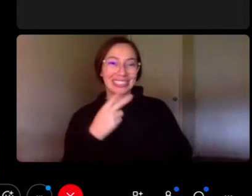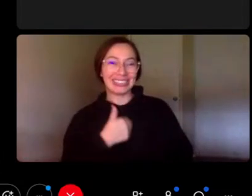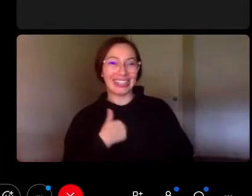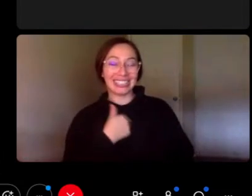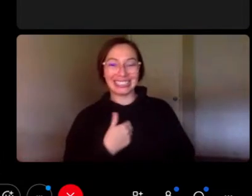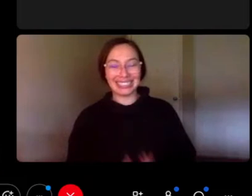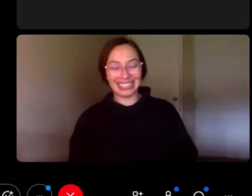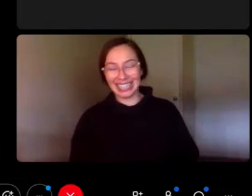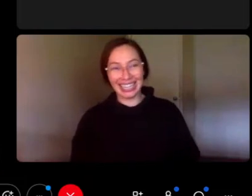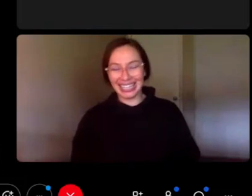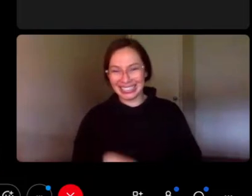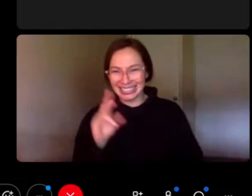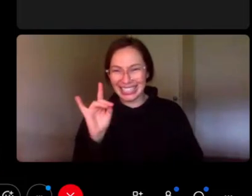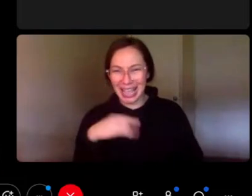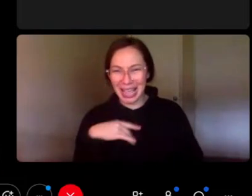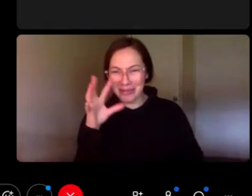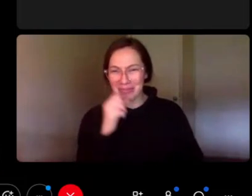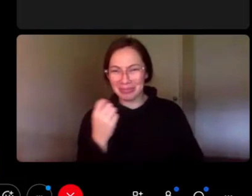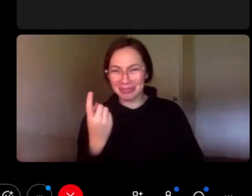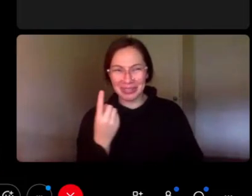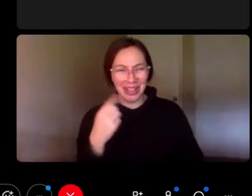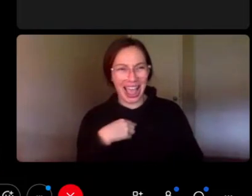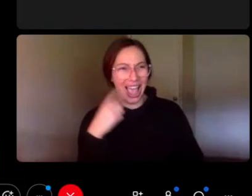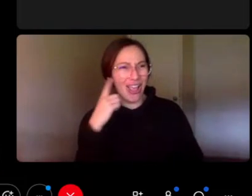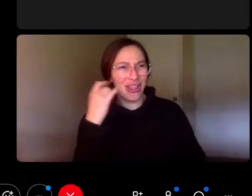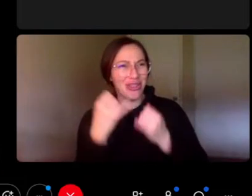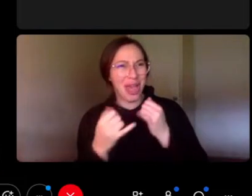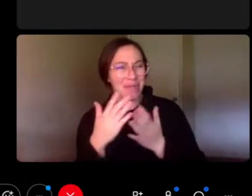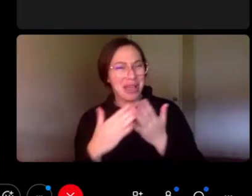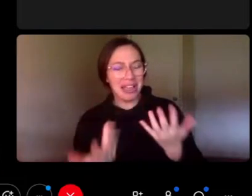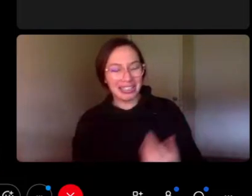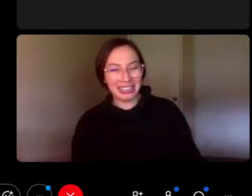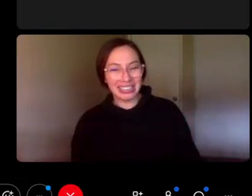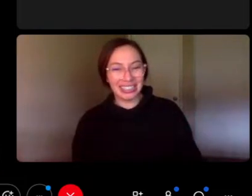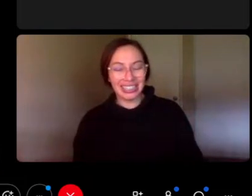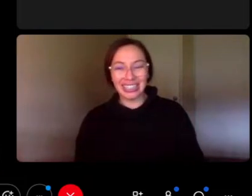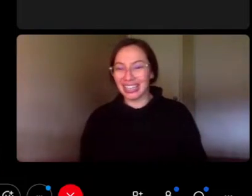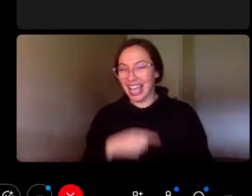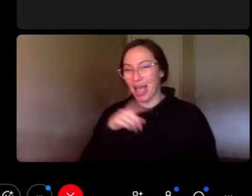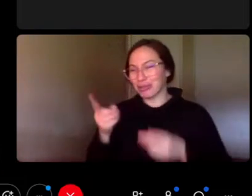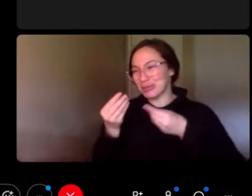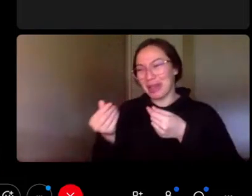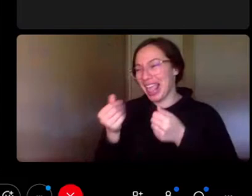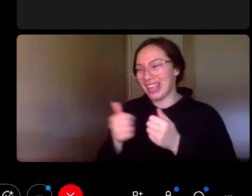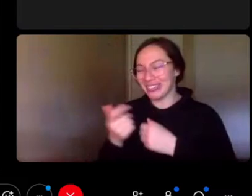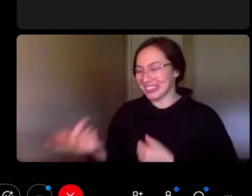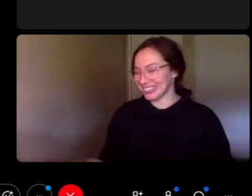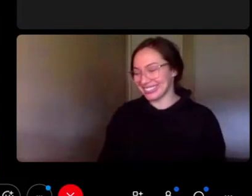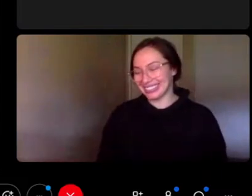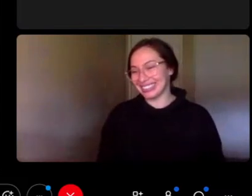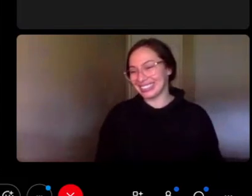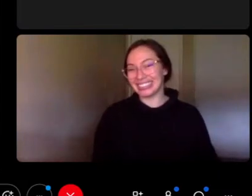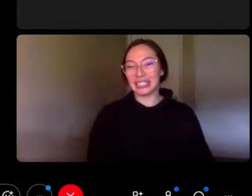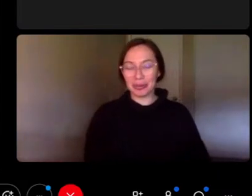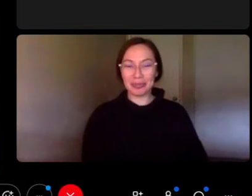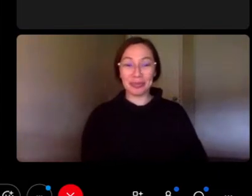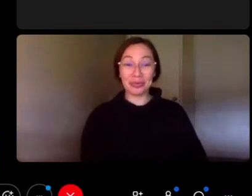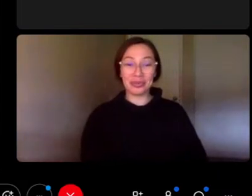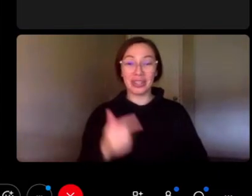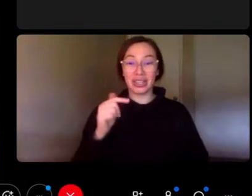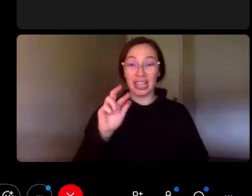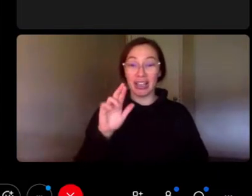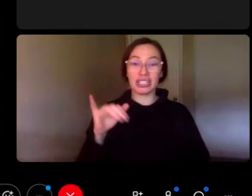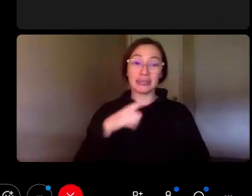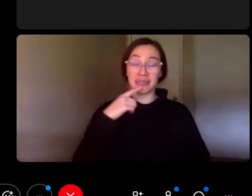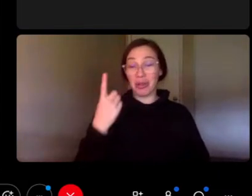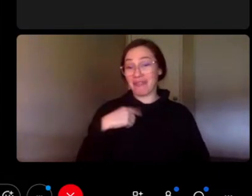I was, did I miss something else? I heard that part. I'm just playing with you. So there are some magic words for this